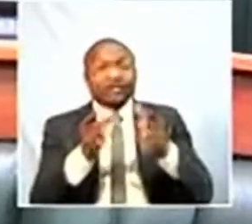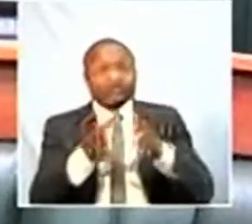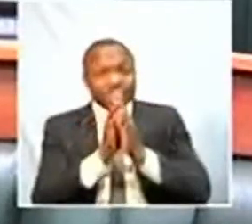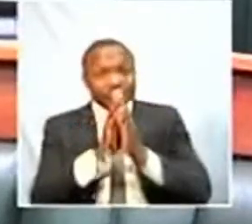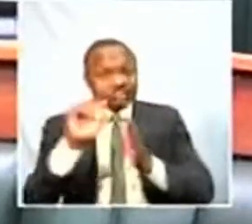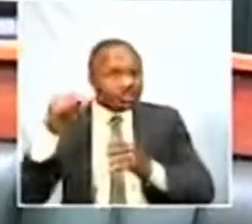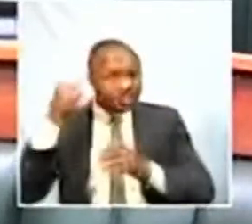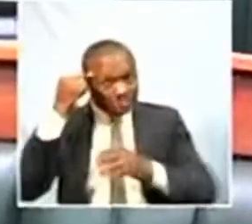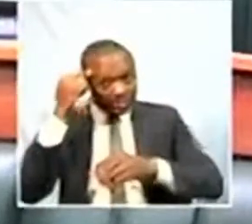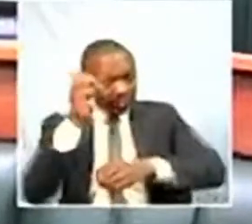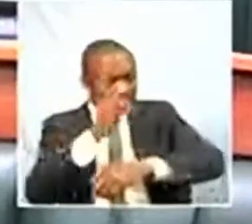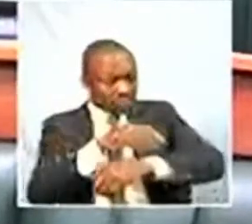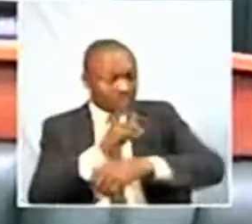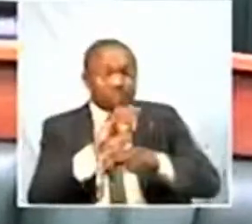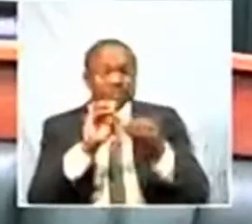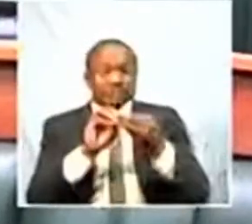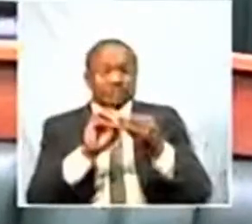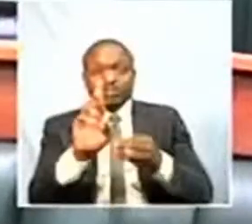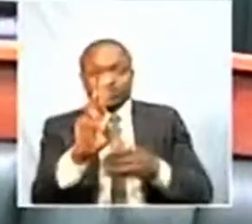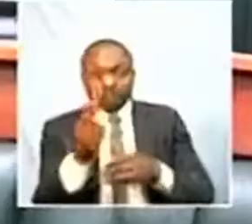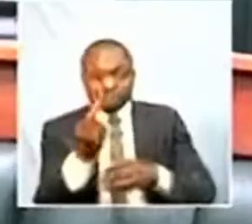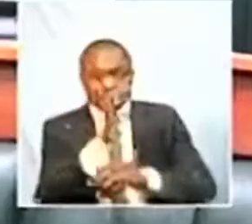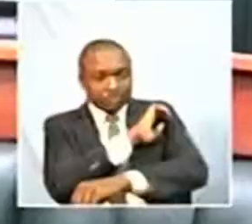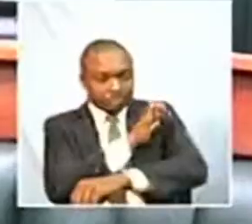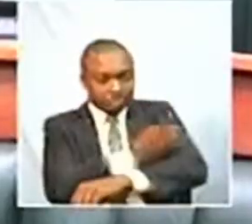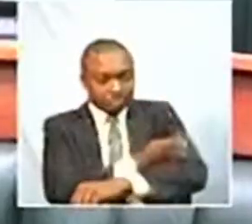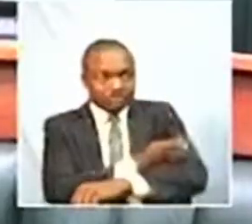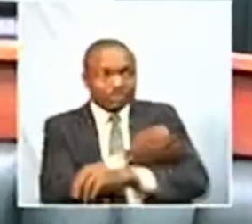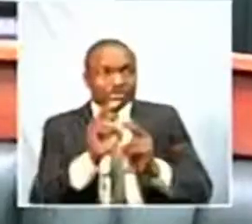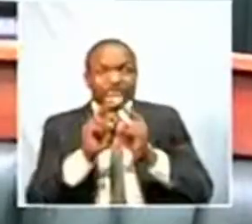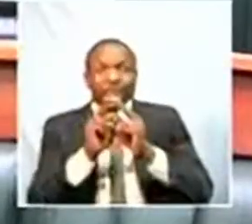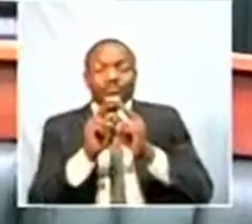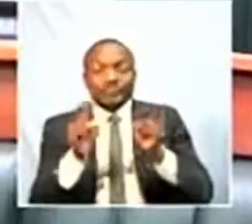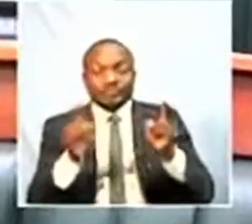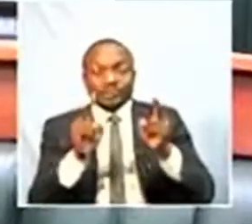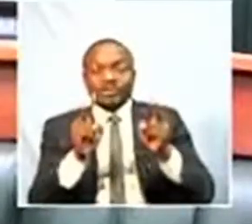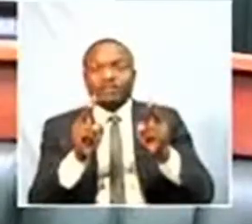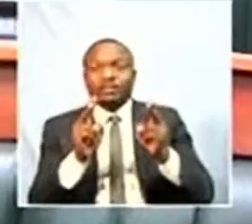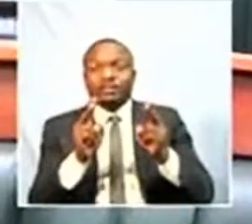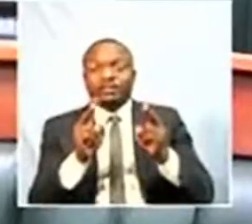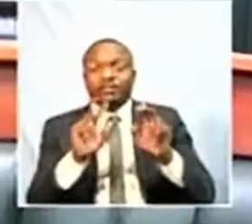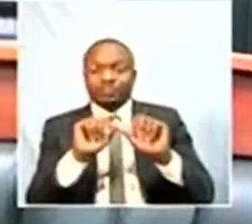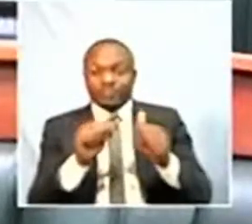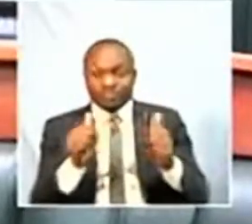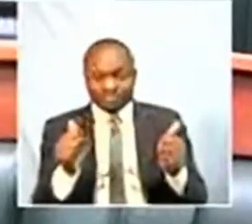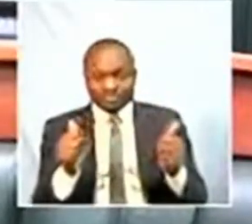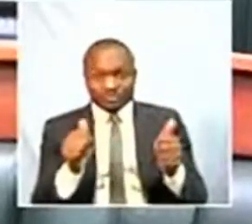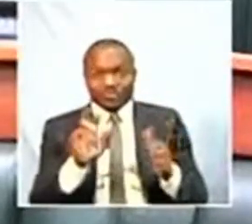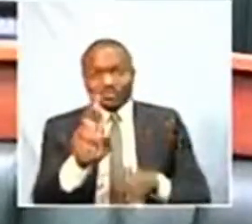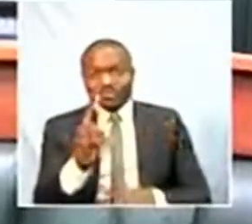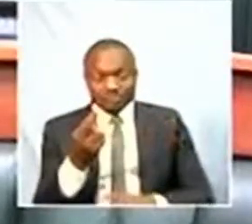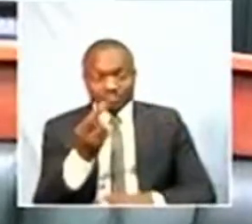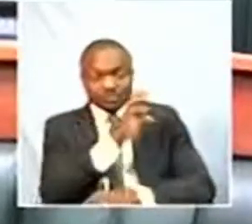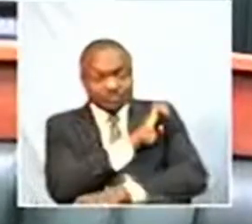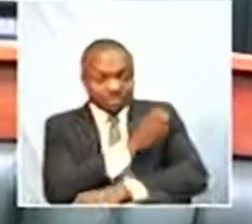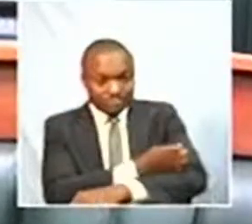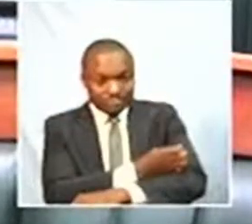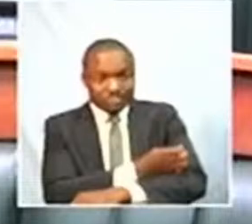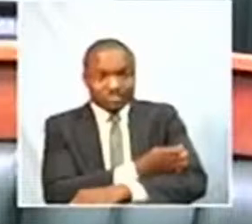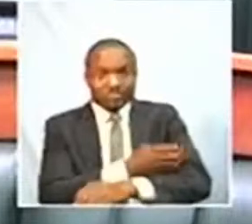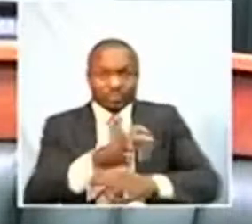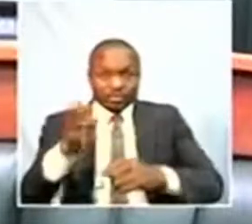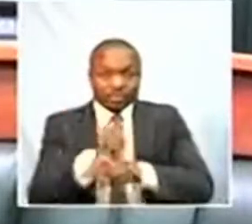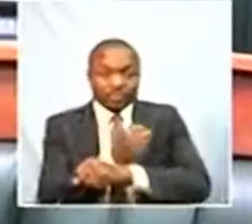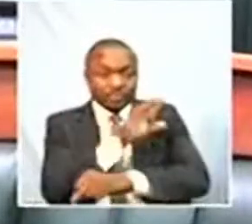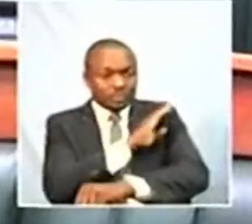government to invest more in renewable energy. Renewable energy is 100% effective. Renewable energy, for it to generate power,